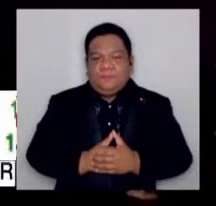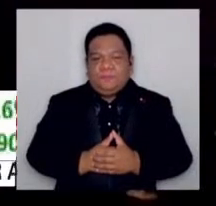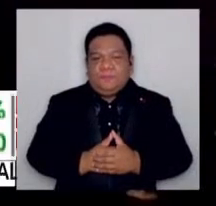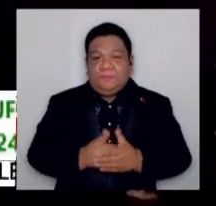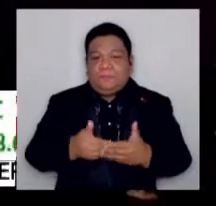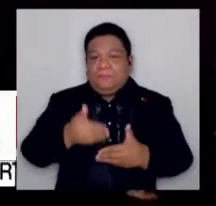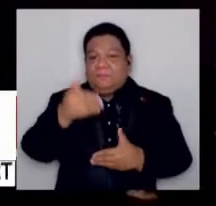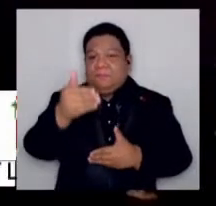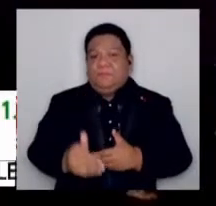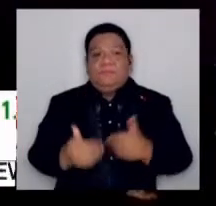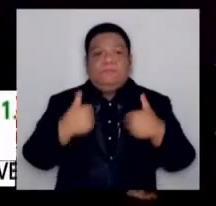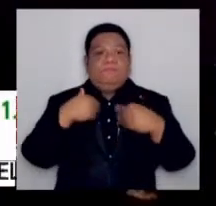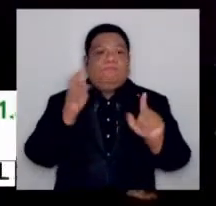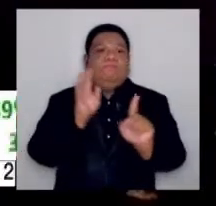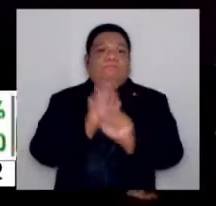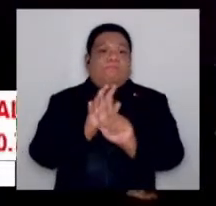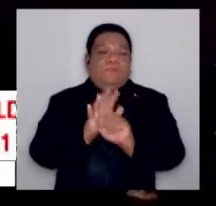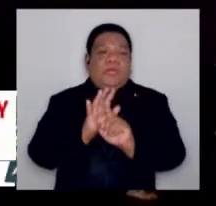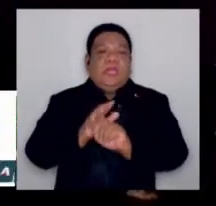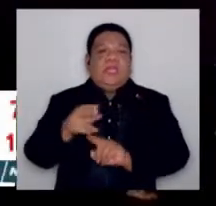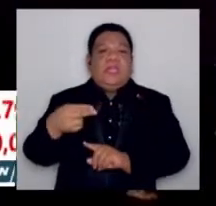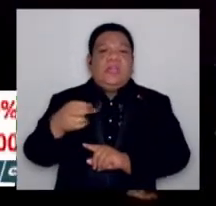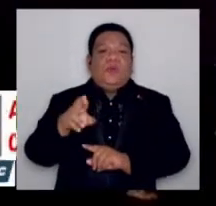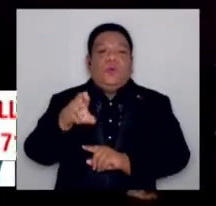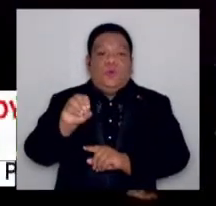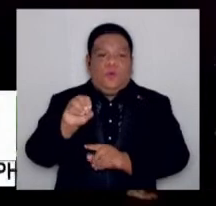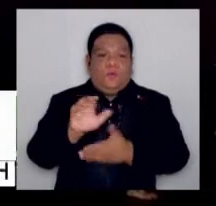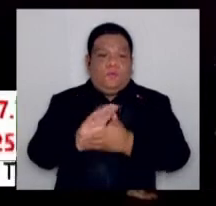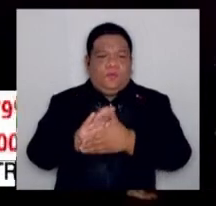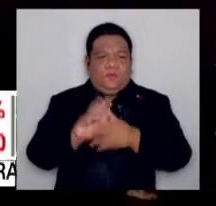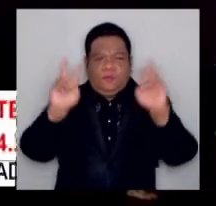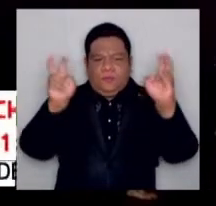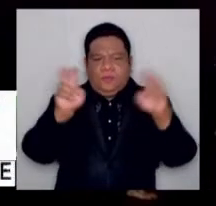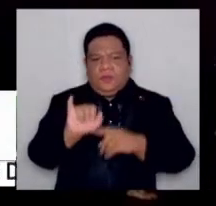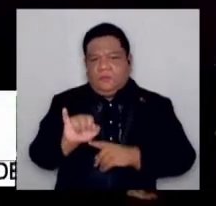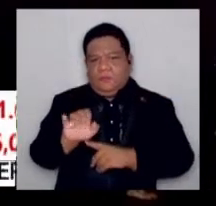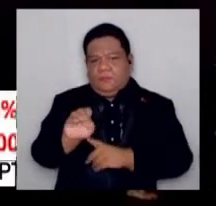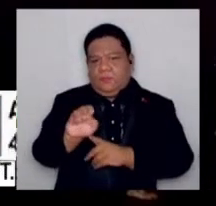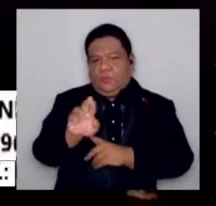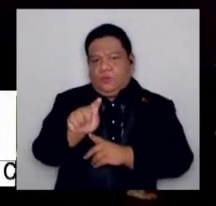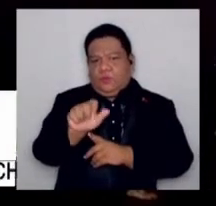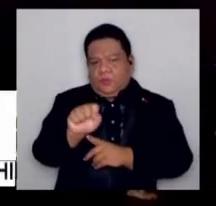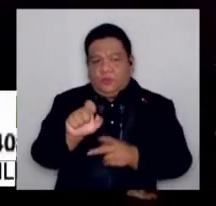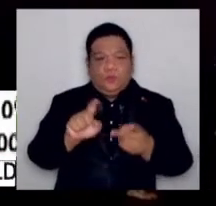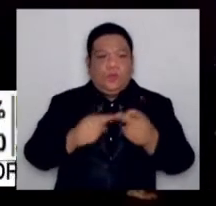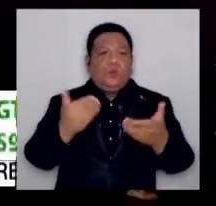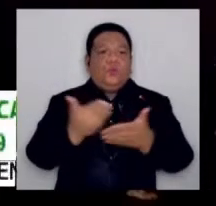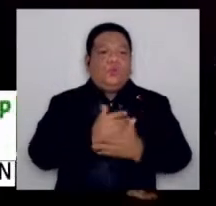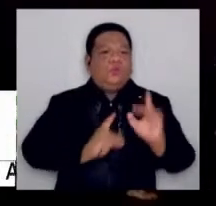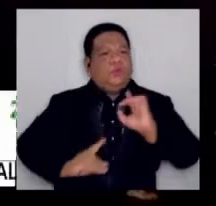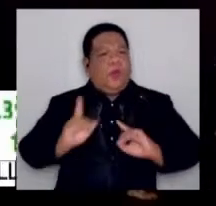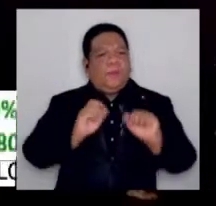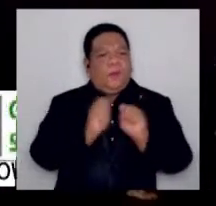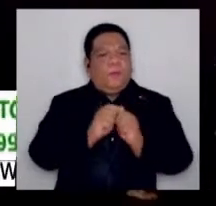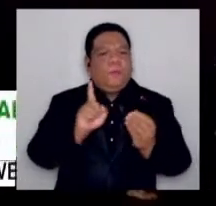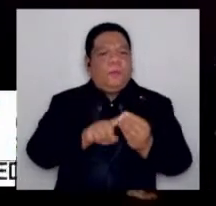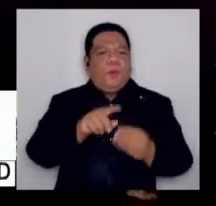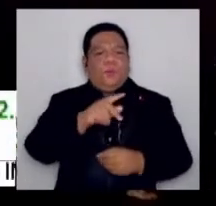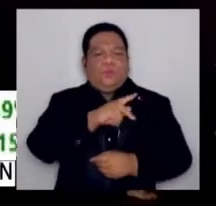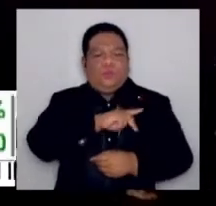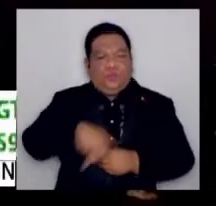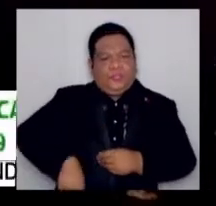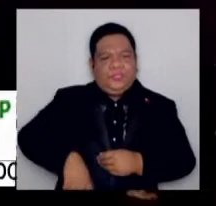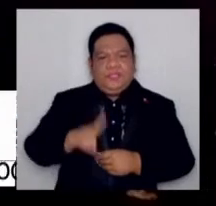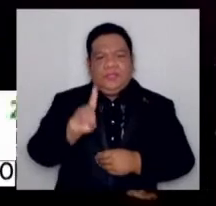Another star-studded superhero film about a race of immortals and a new drama about Princess Diana are some of the new movie releases this